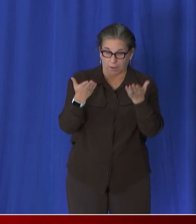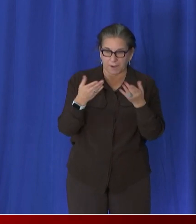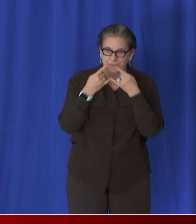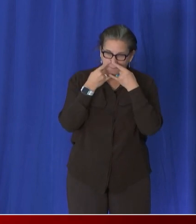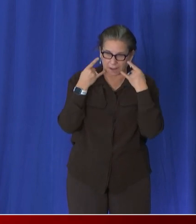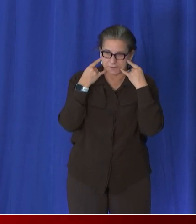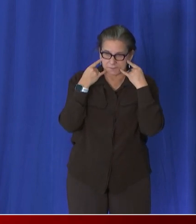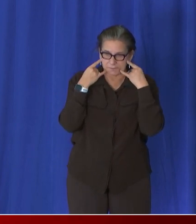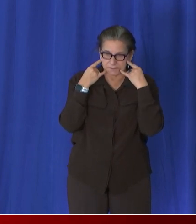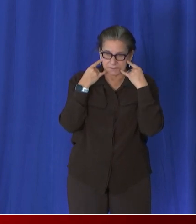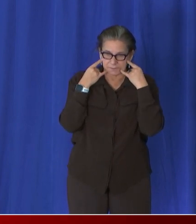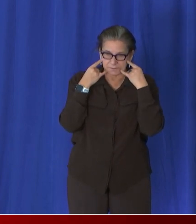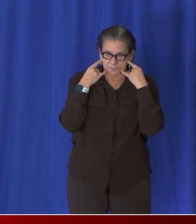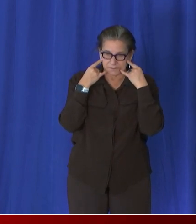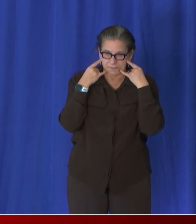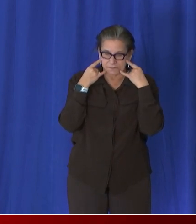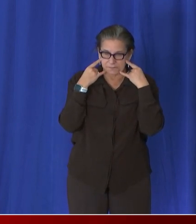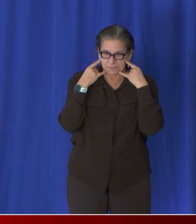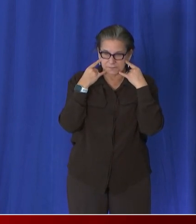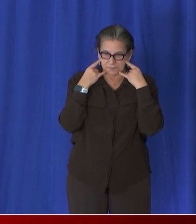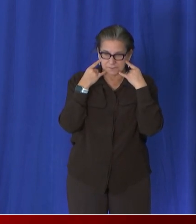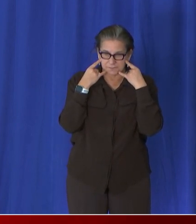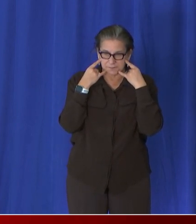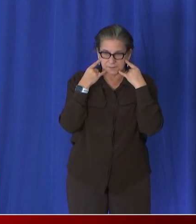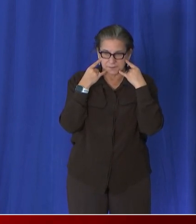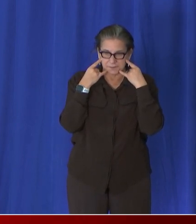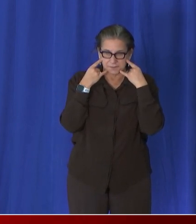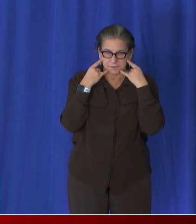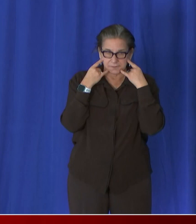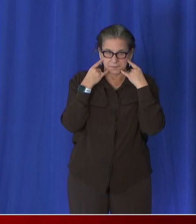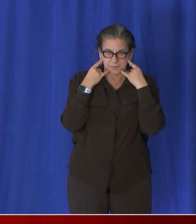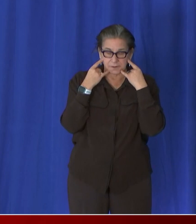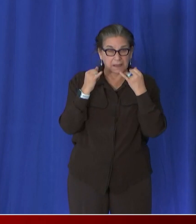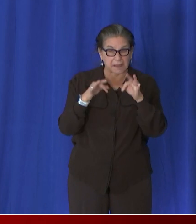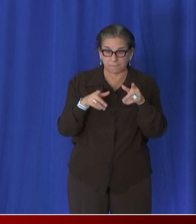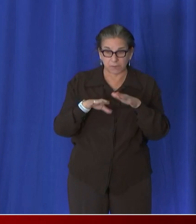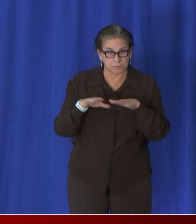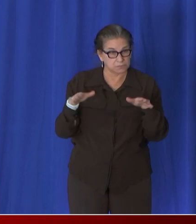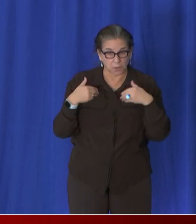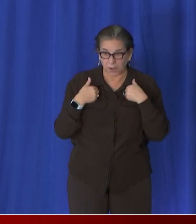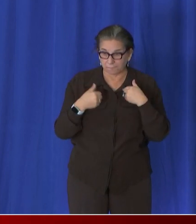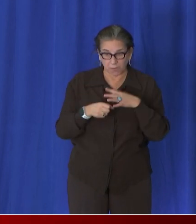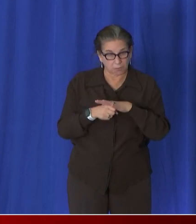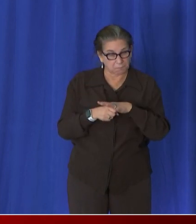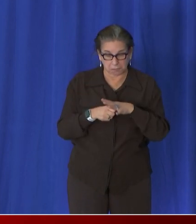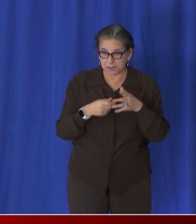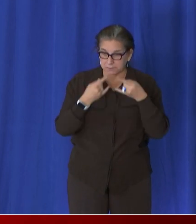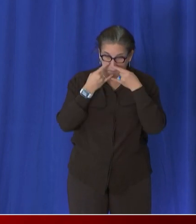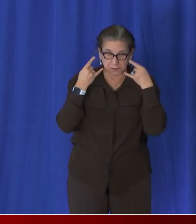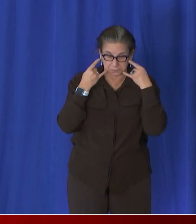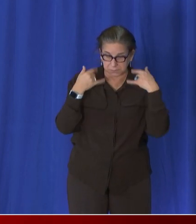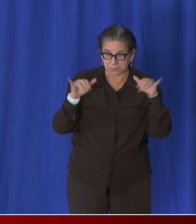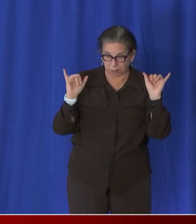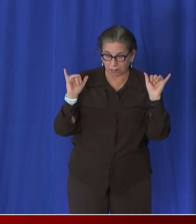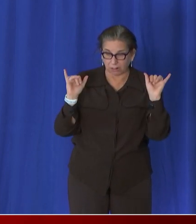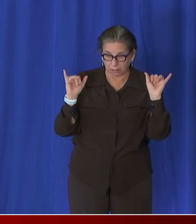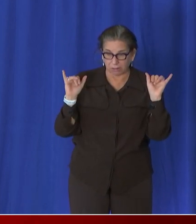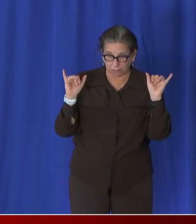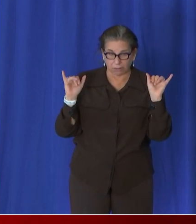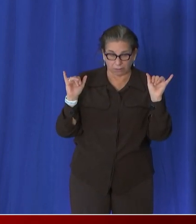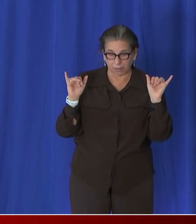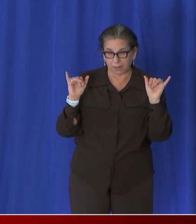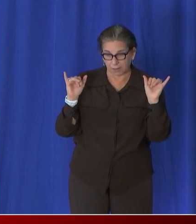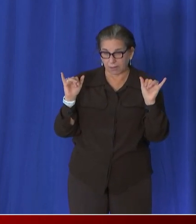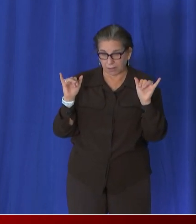your friends. And actually, we suggest that you do know their vaccination status and think about only attending